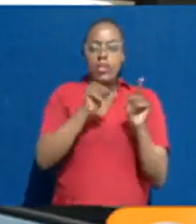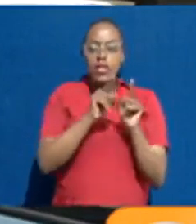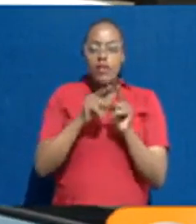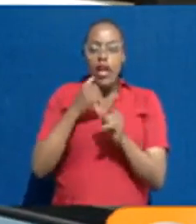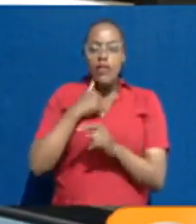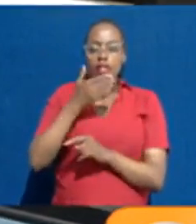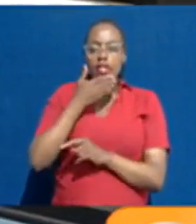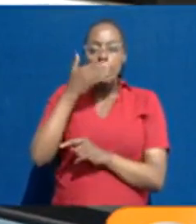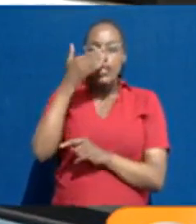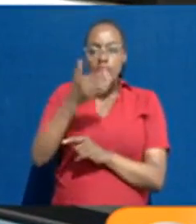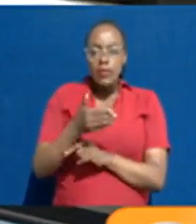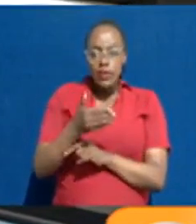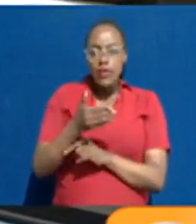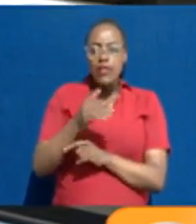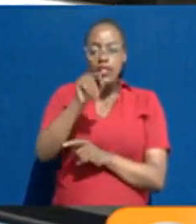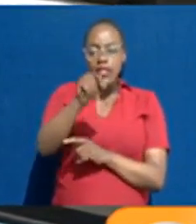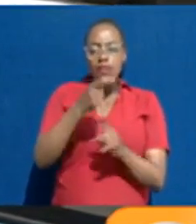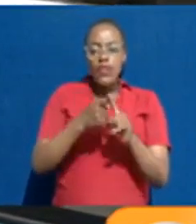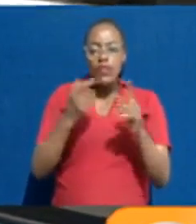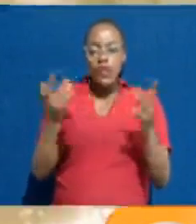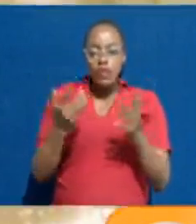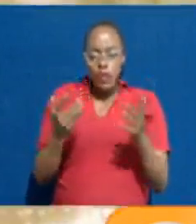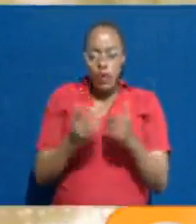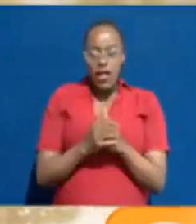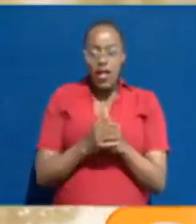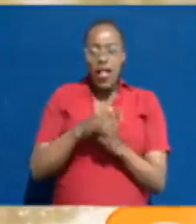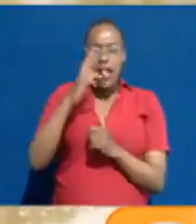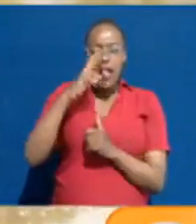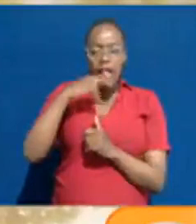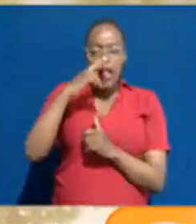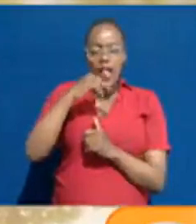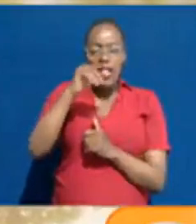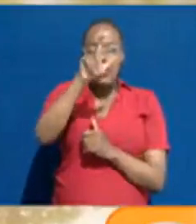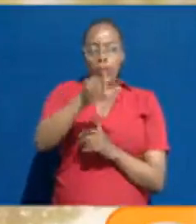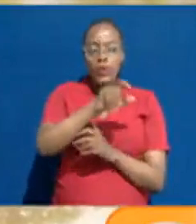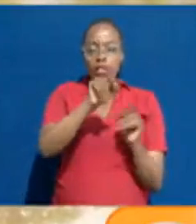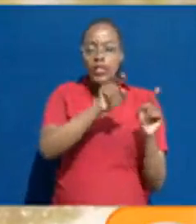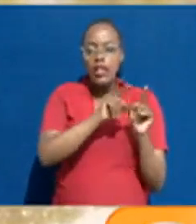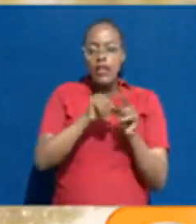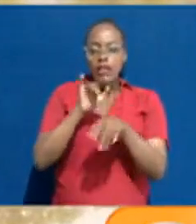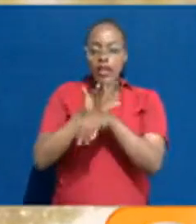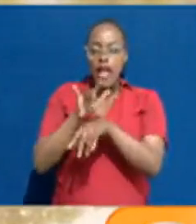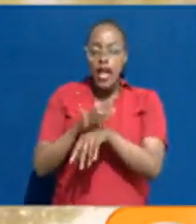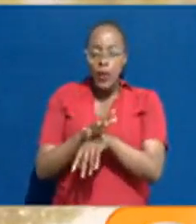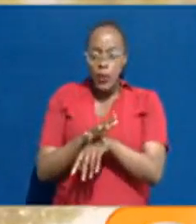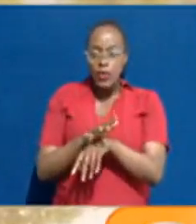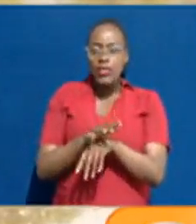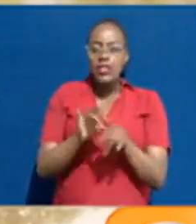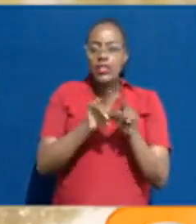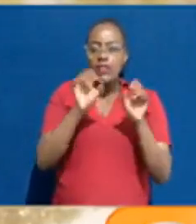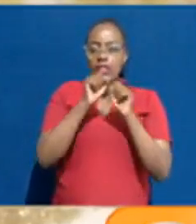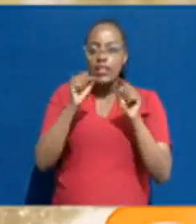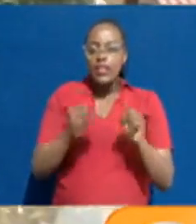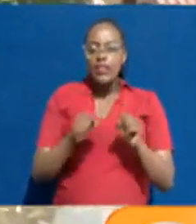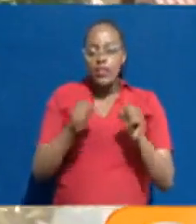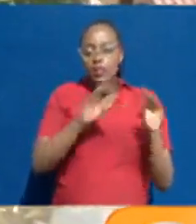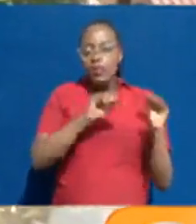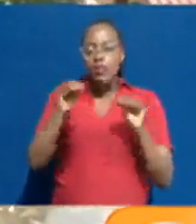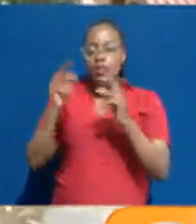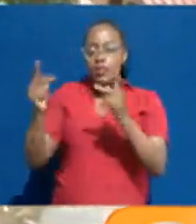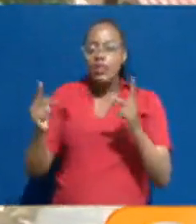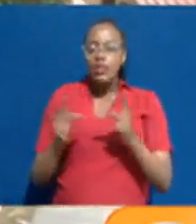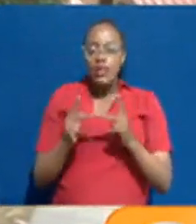response, at least from the Red Cross, how are you dealing with early warning systems? People being told to move to higher ground, they wait